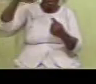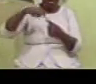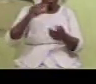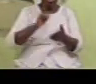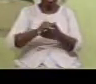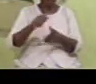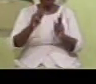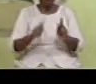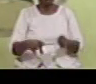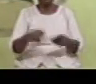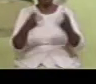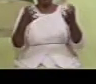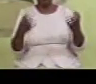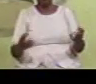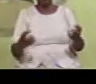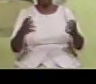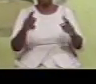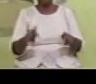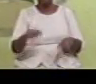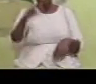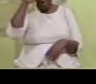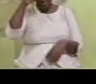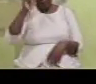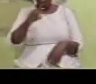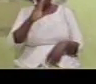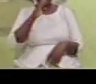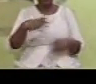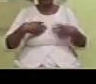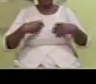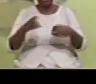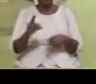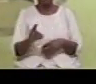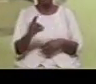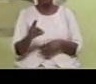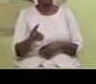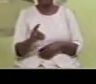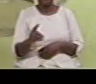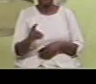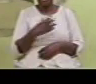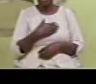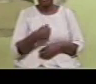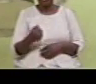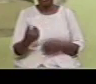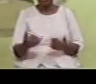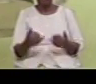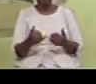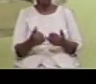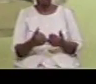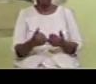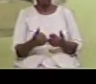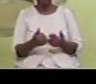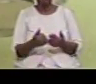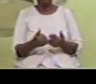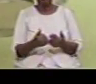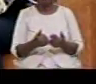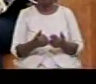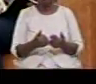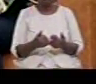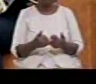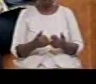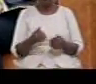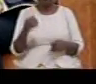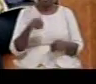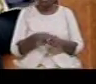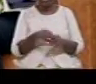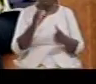of his disease. In Exodus chapter 26 and chapter 15 and in verse